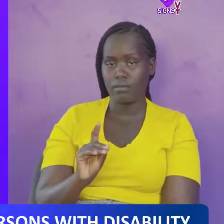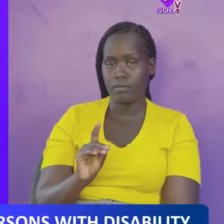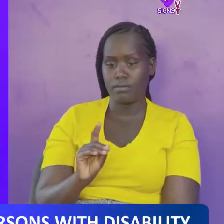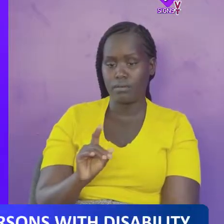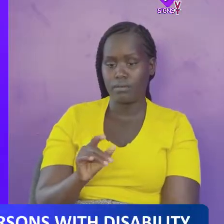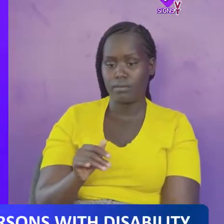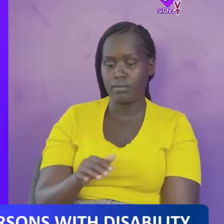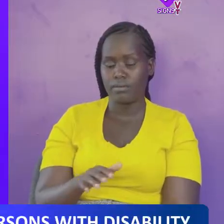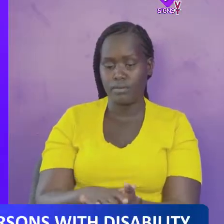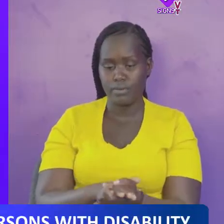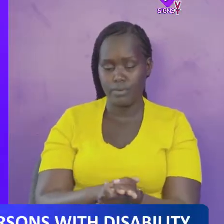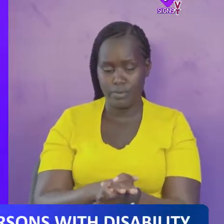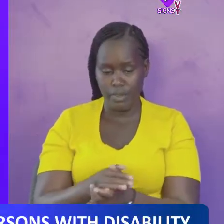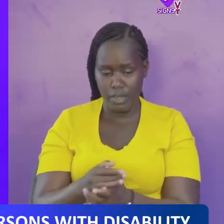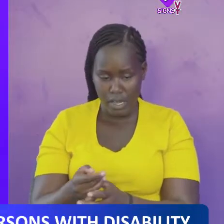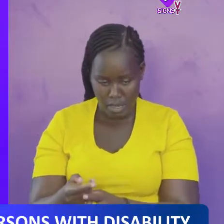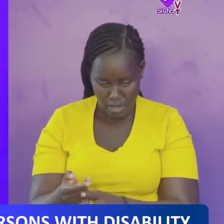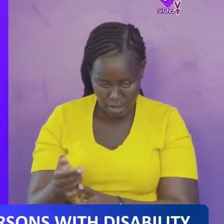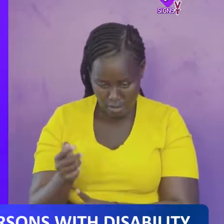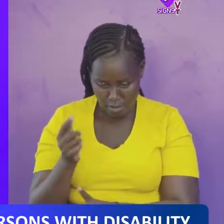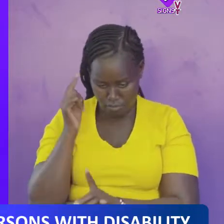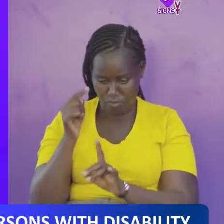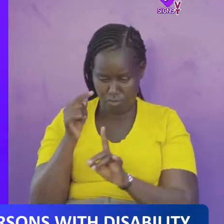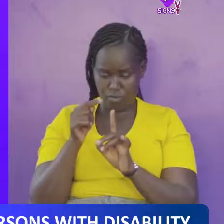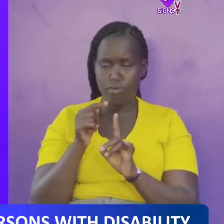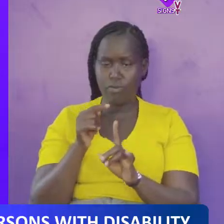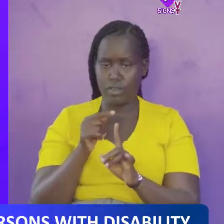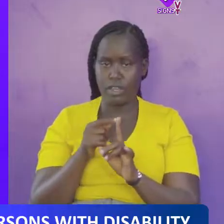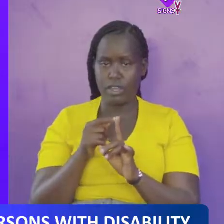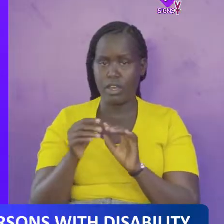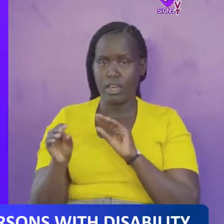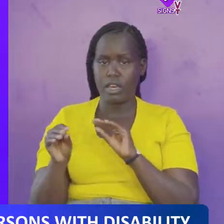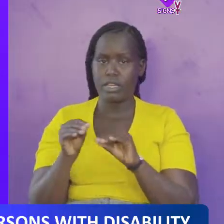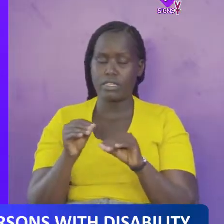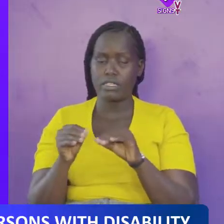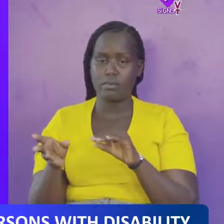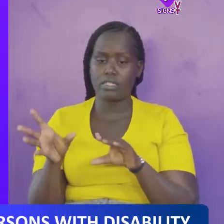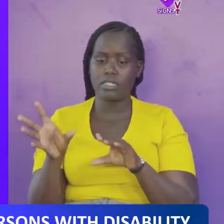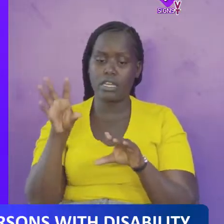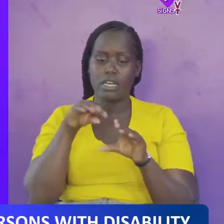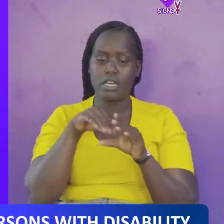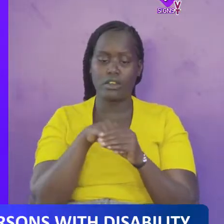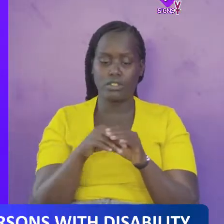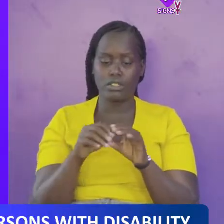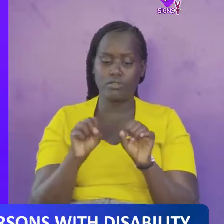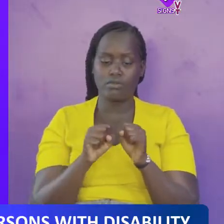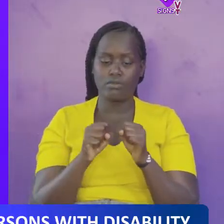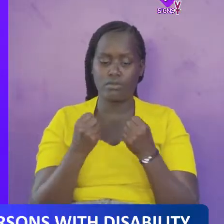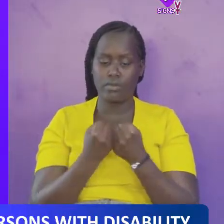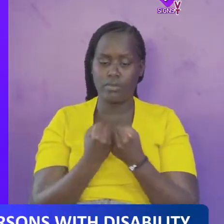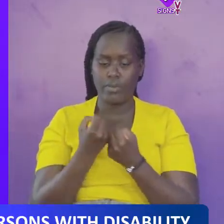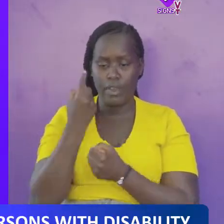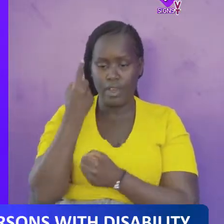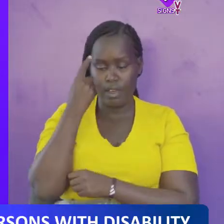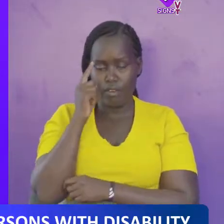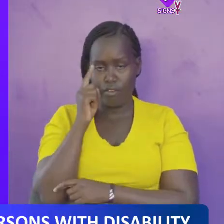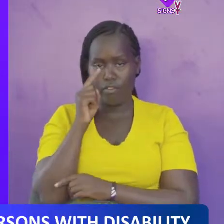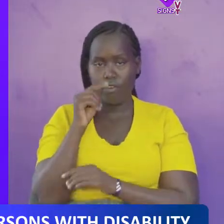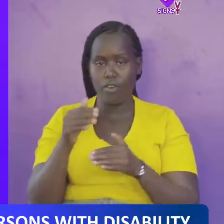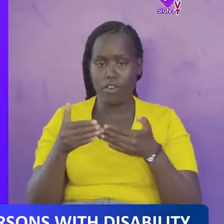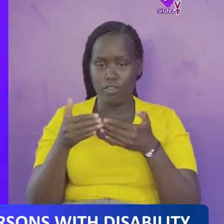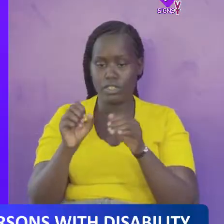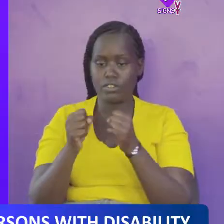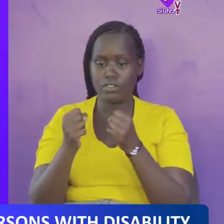disability, fostering disability inclusive societies for advancing social